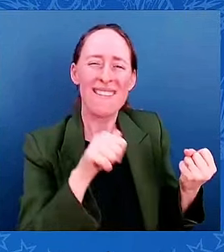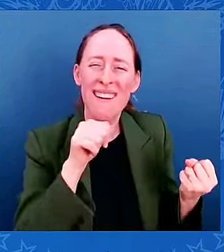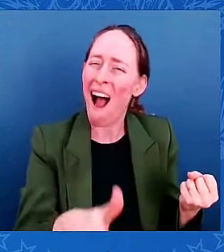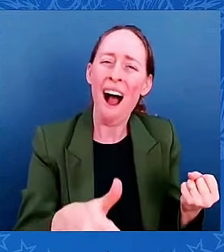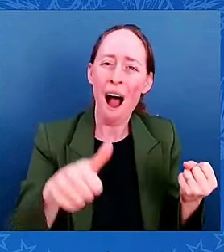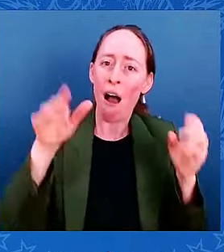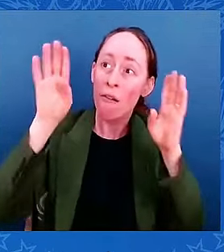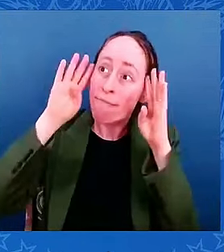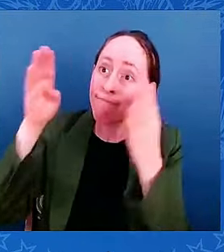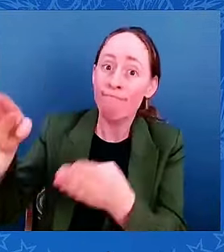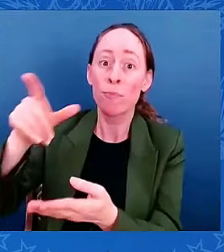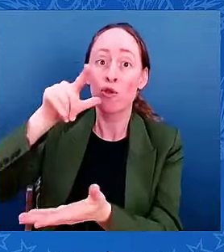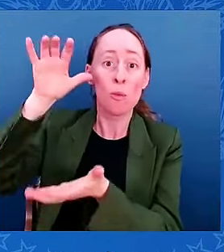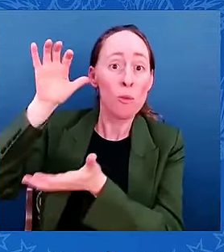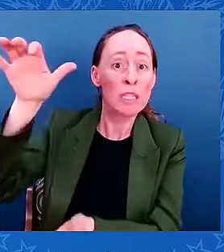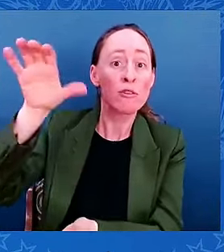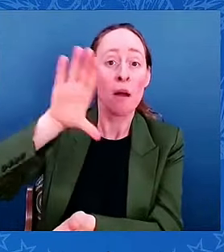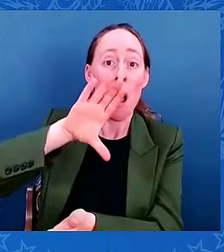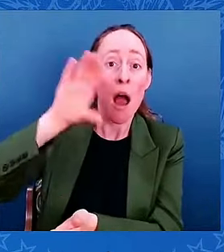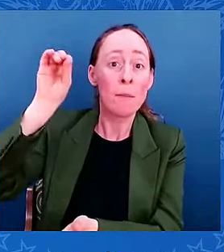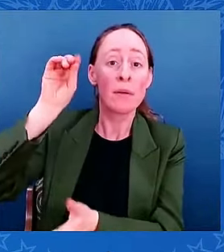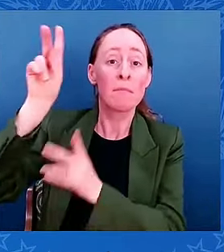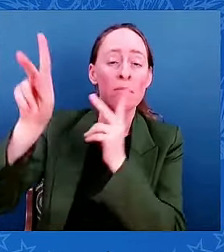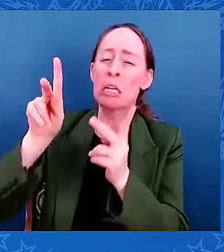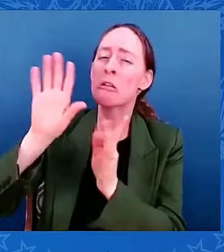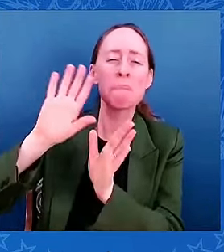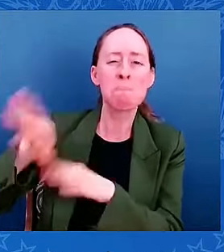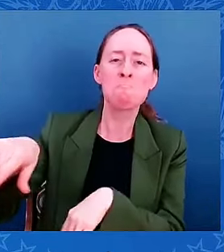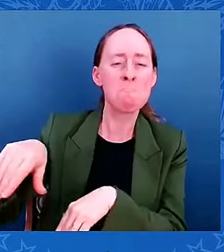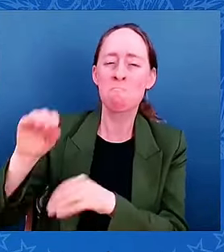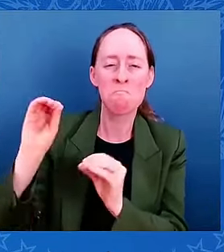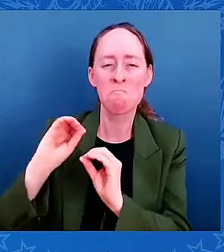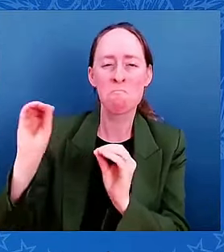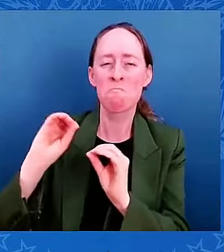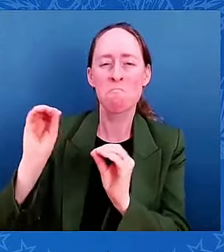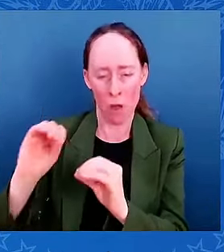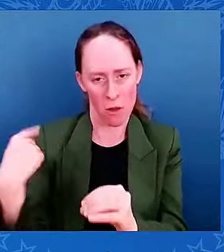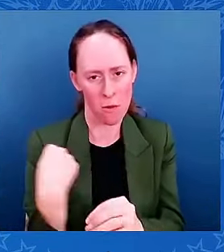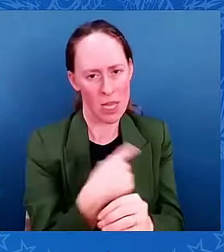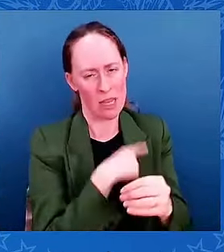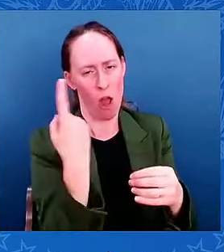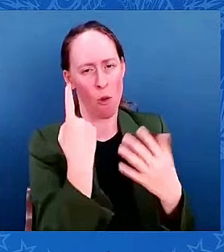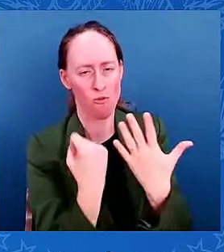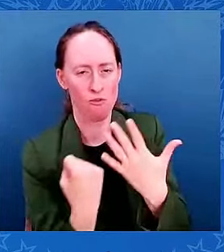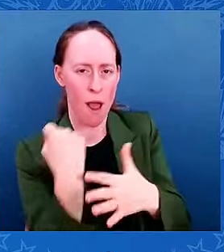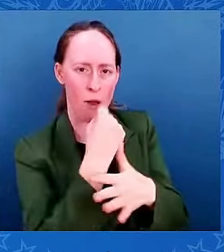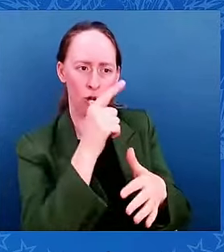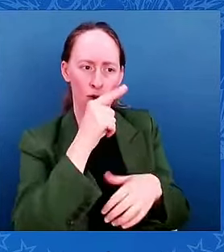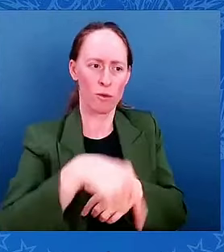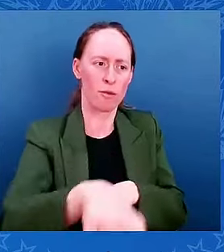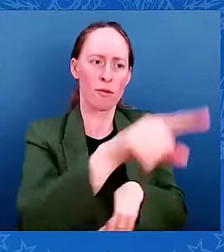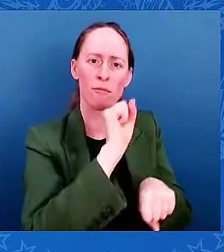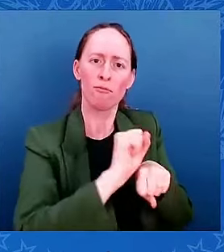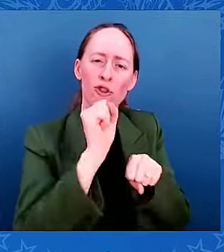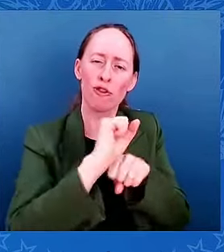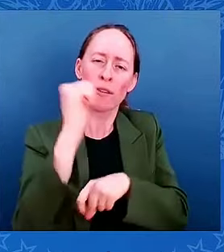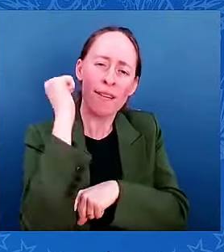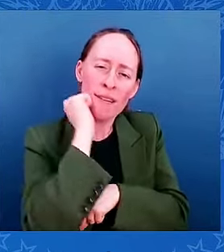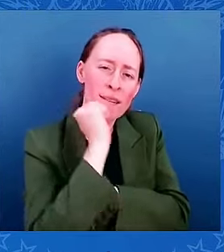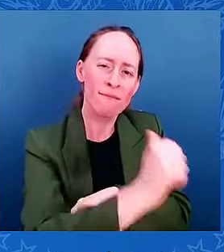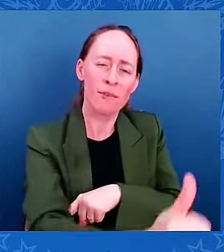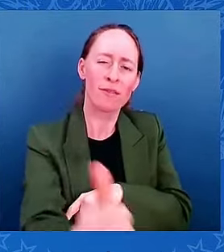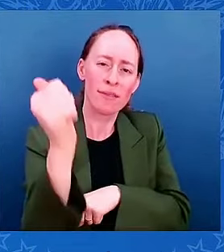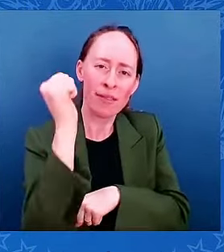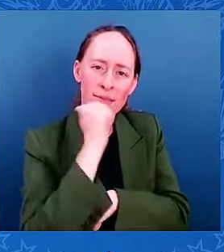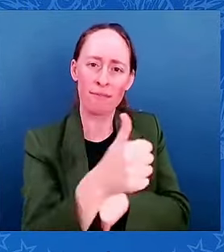ever had. We put workers first. We invest in all of America and all Americans. We do that, we